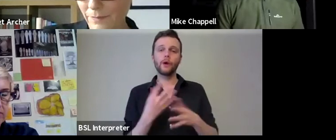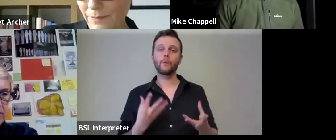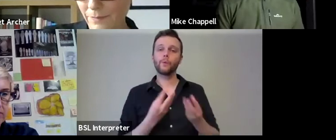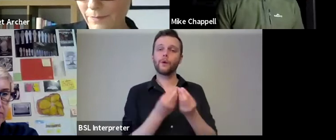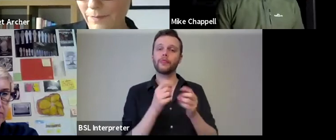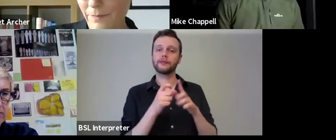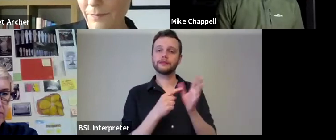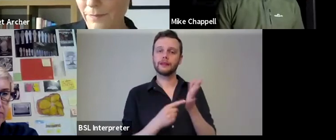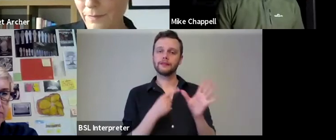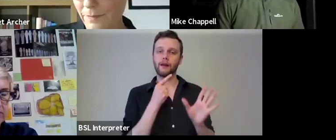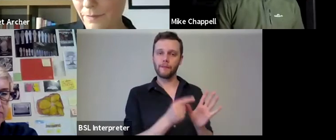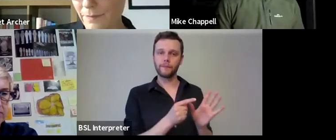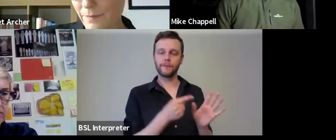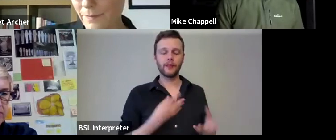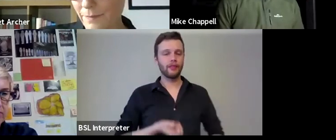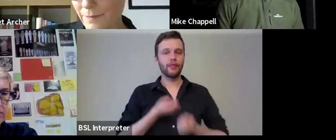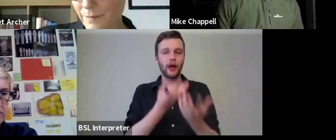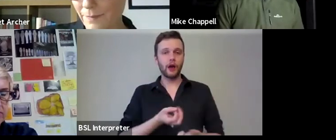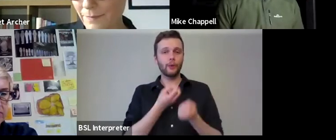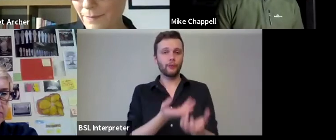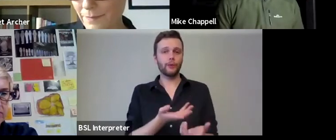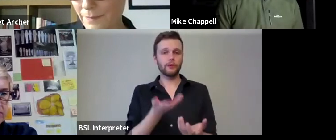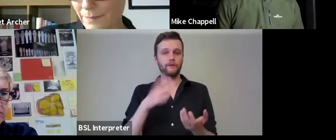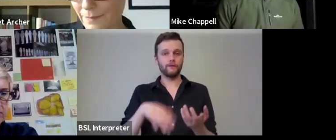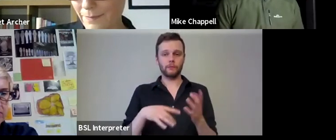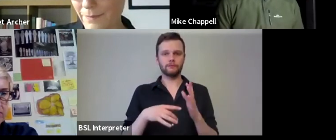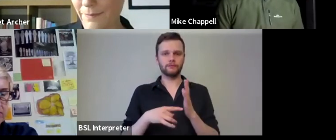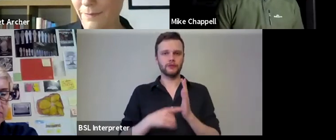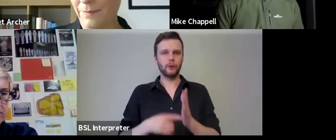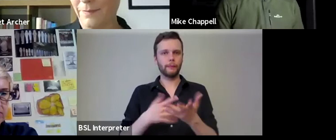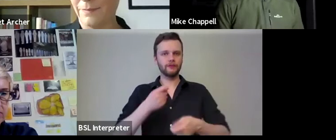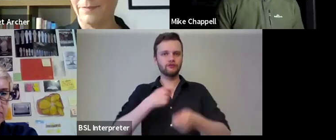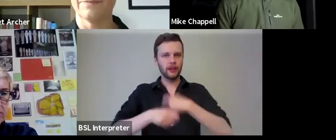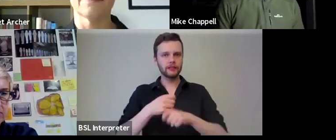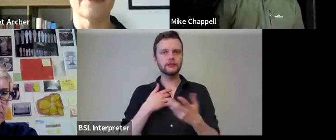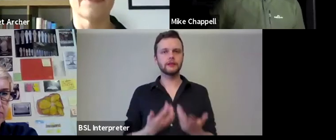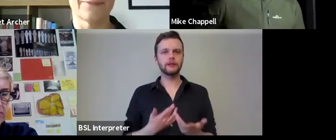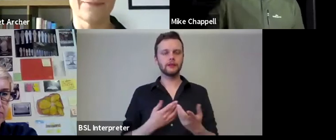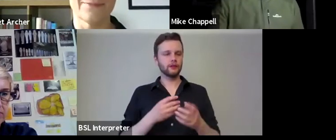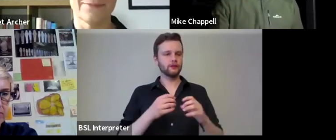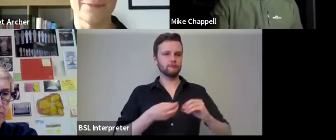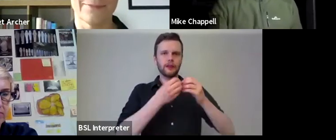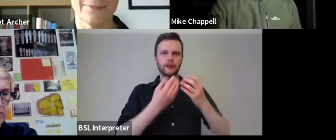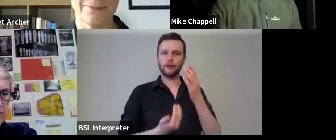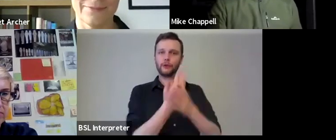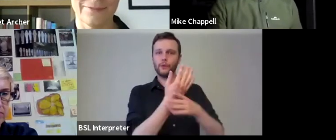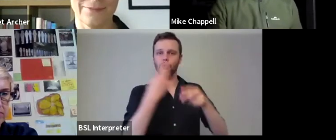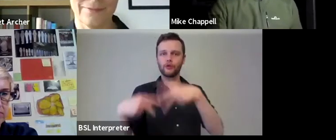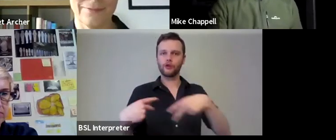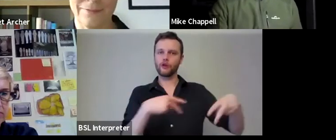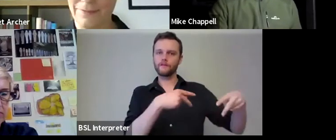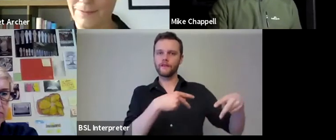he worked with that data, the output from the tool that was created, to generate new choreography. So the new choreography was